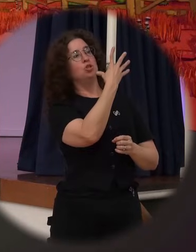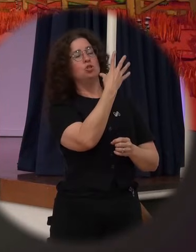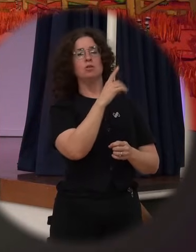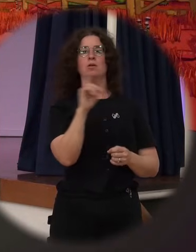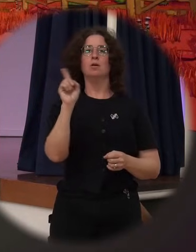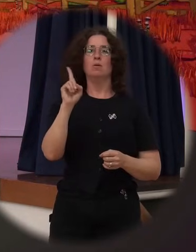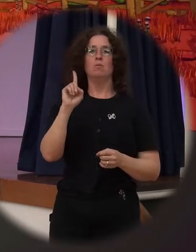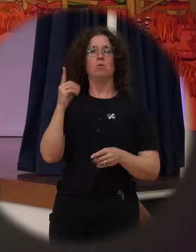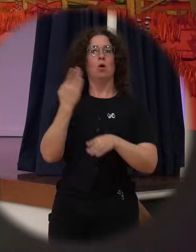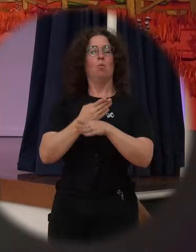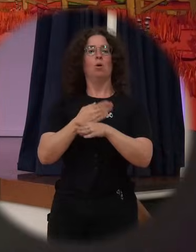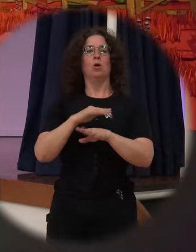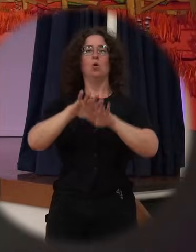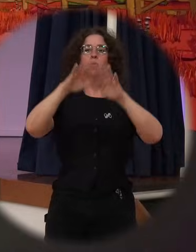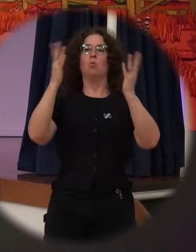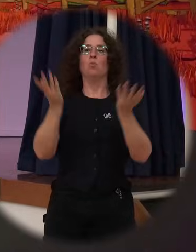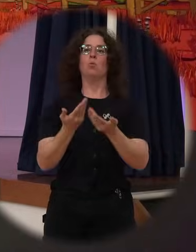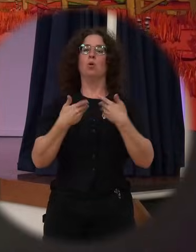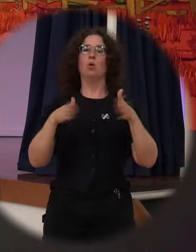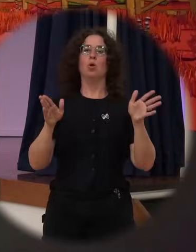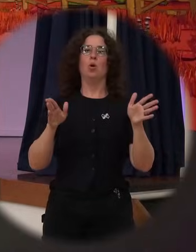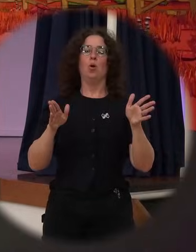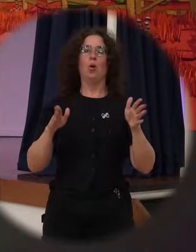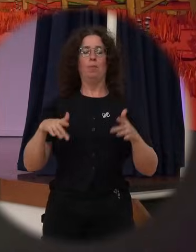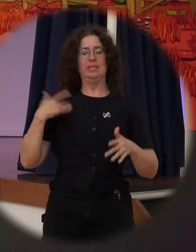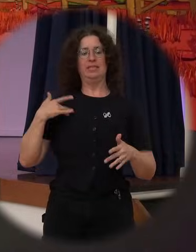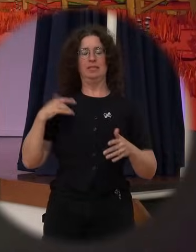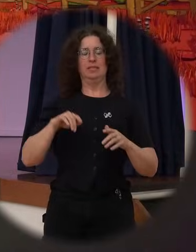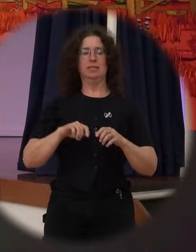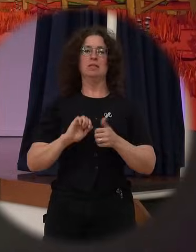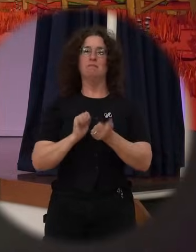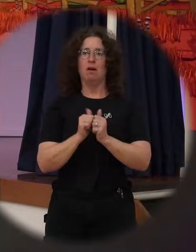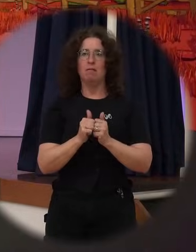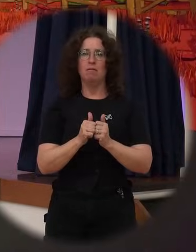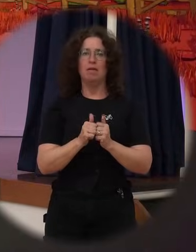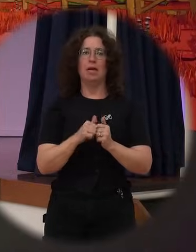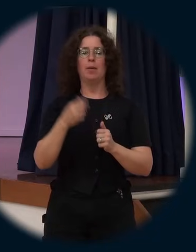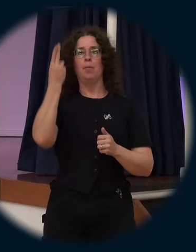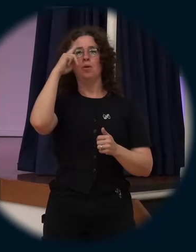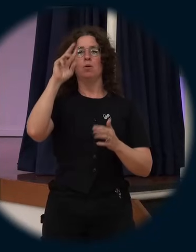on an open world survival game called Planetation, and that's where this talk comes from.